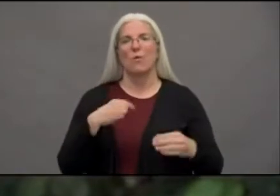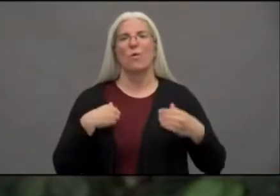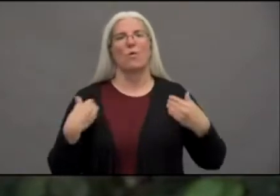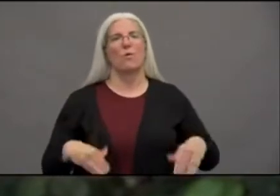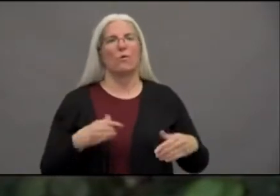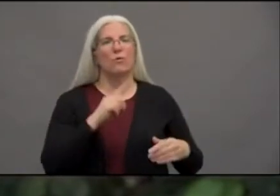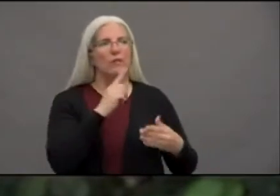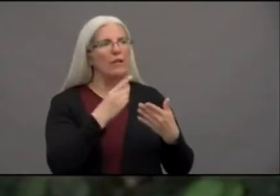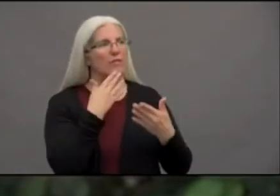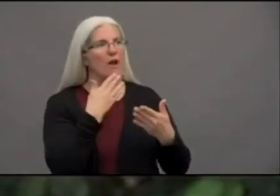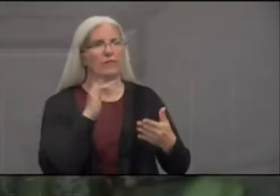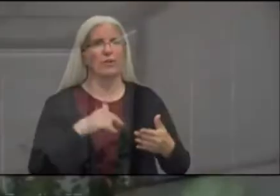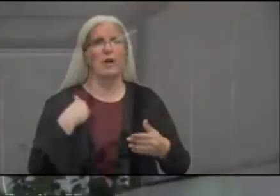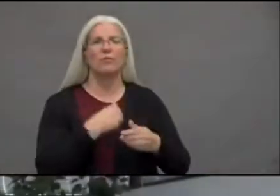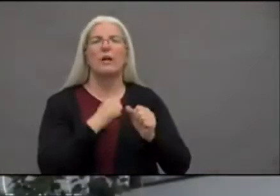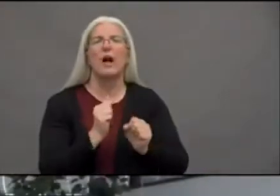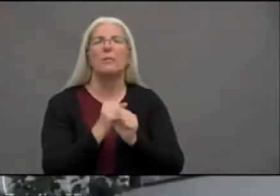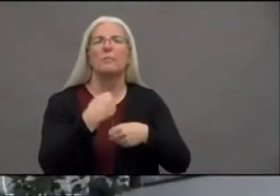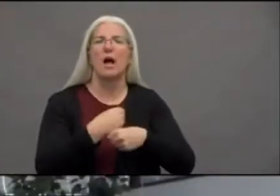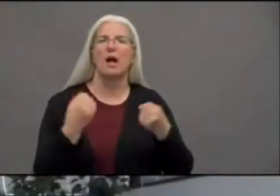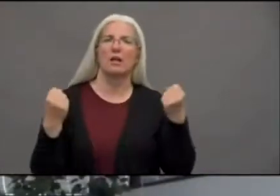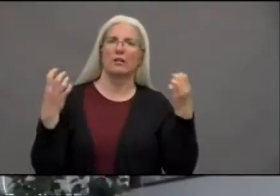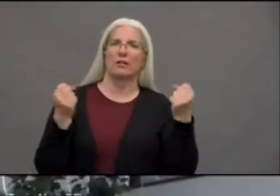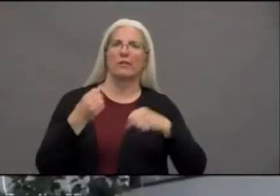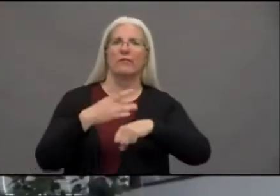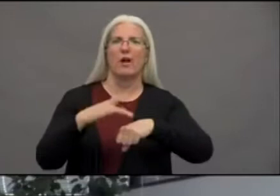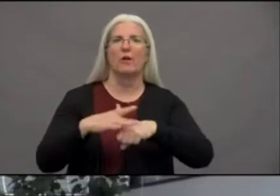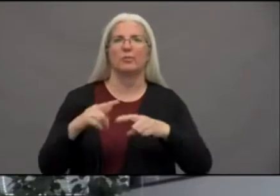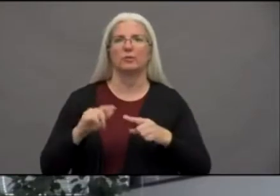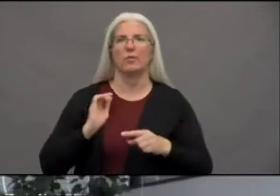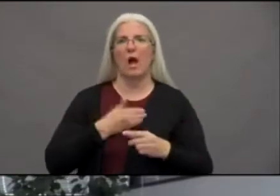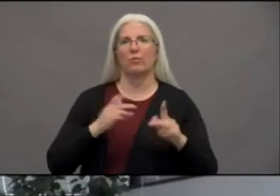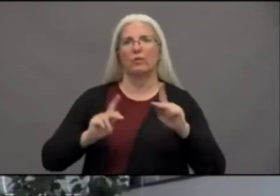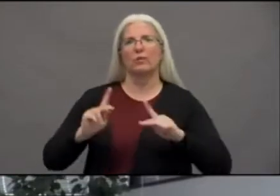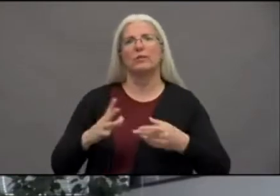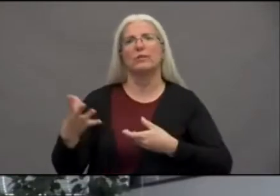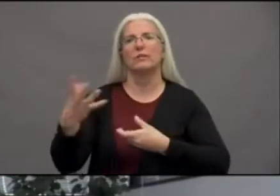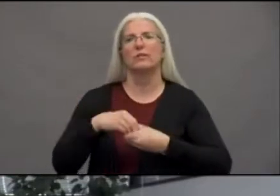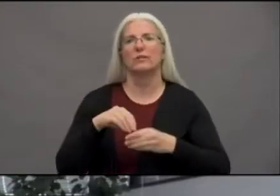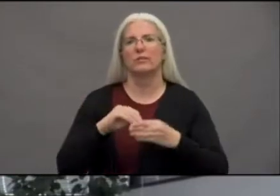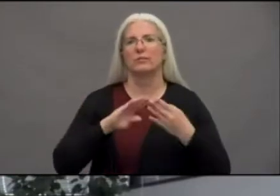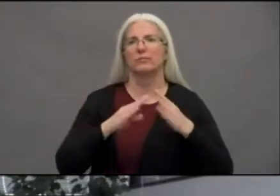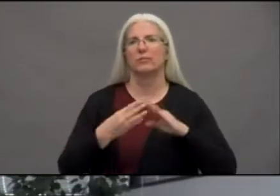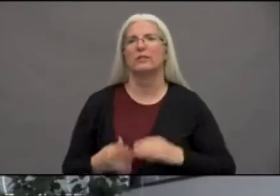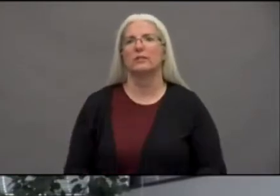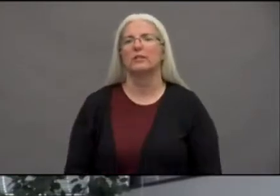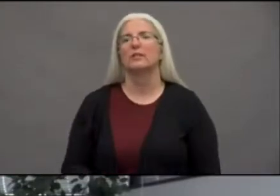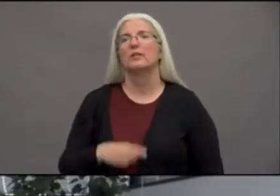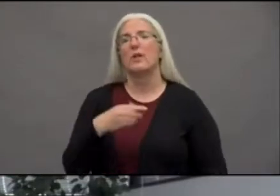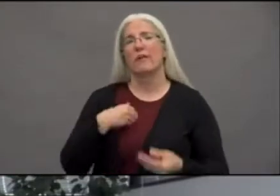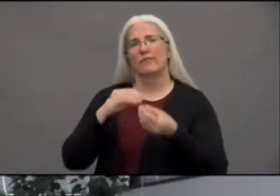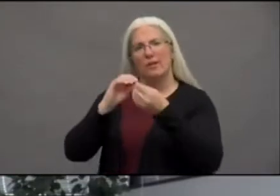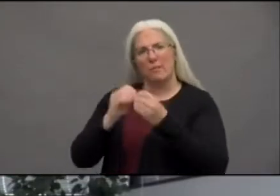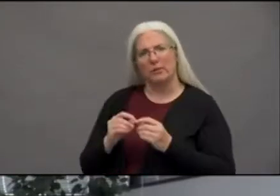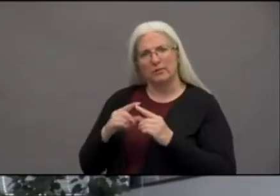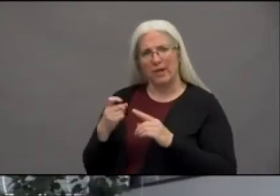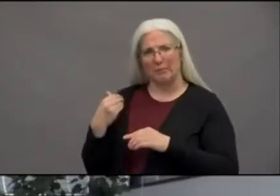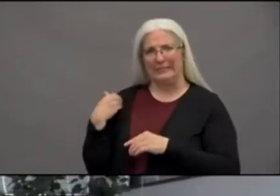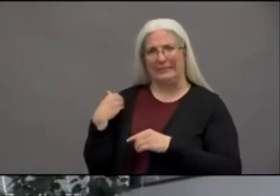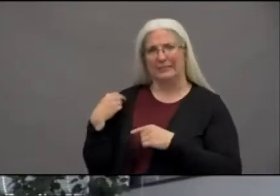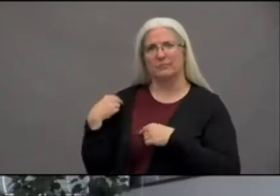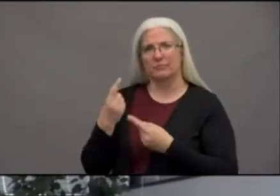sign language available here on some of our programming. Absolutely. And you have the numbers from our data dashboard. I do.